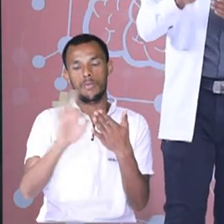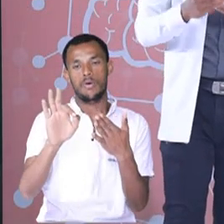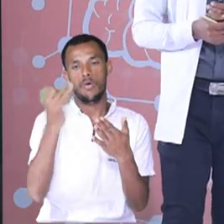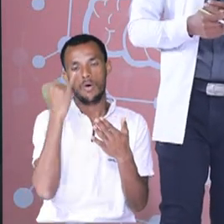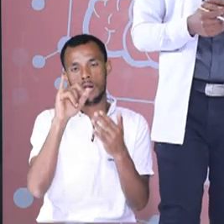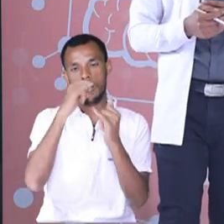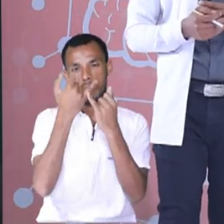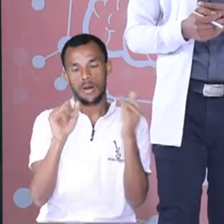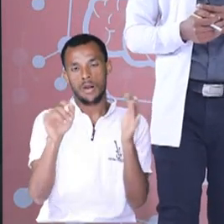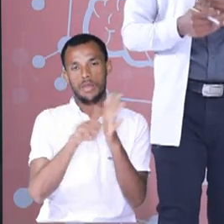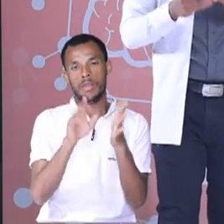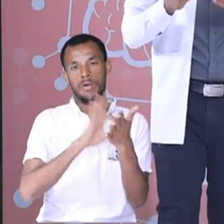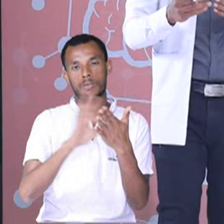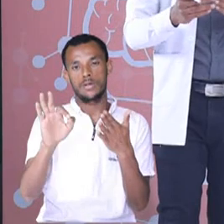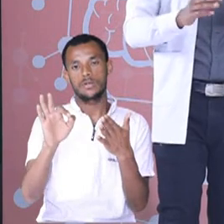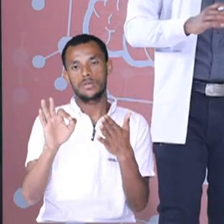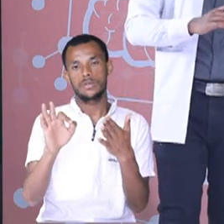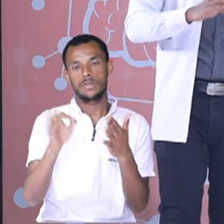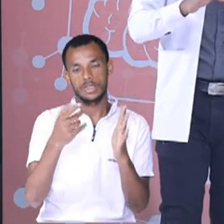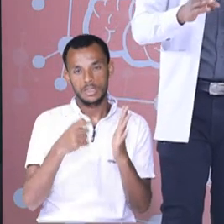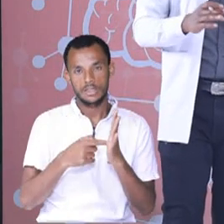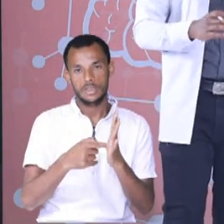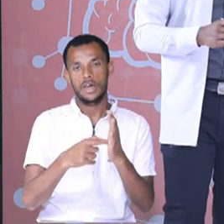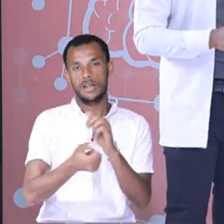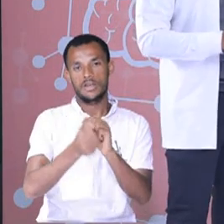if you divide by negative number, the sign will